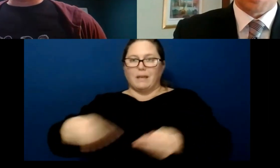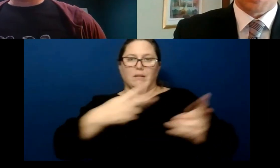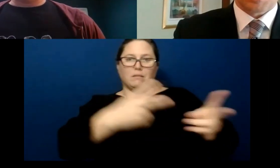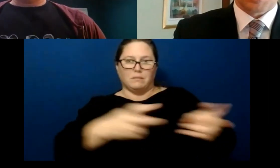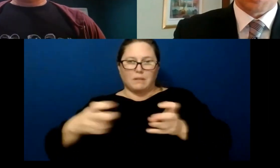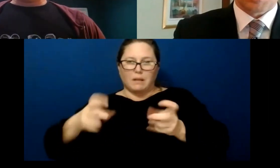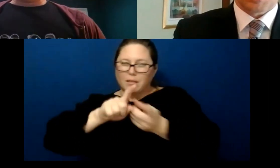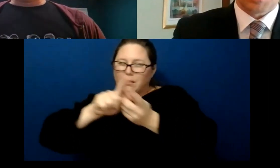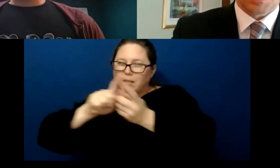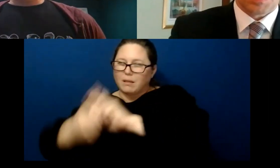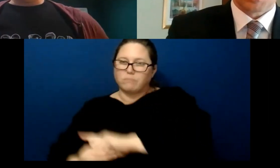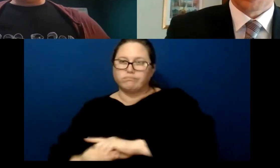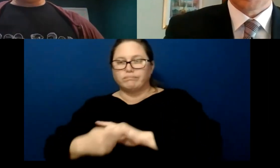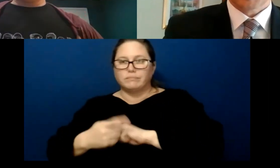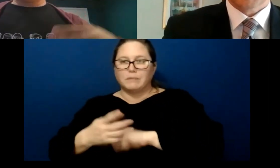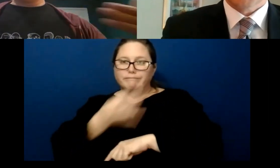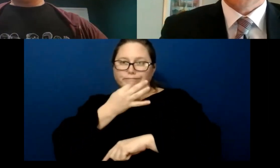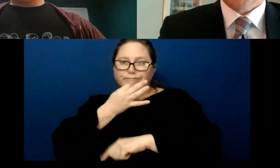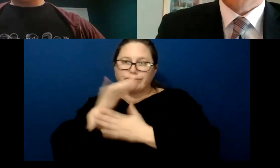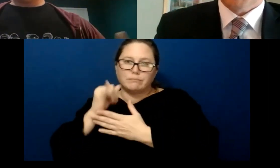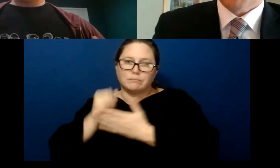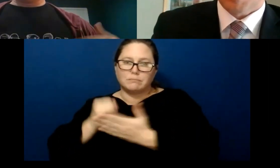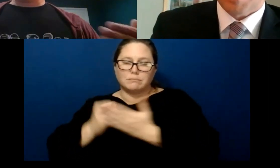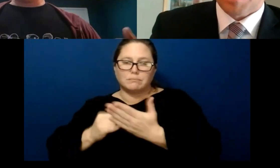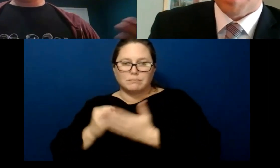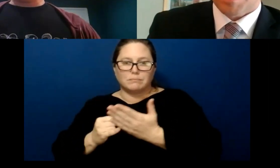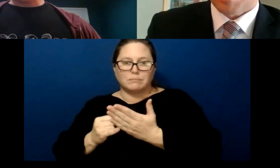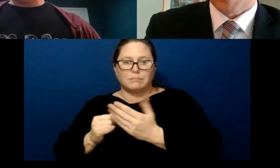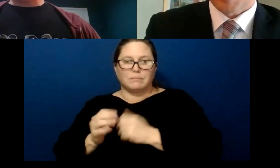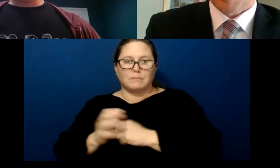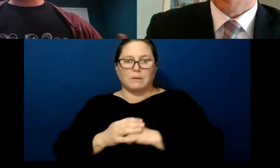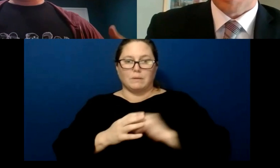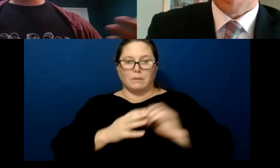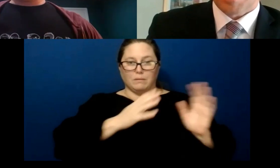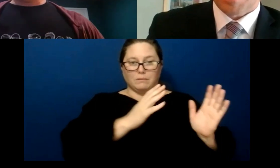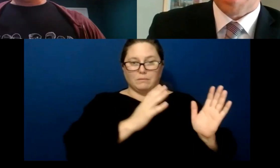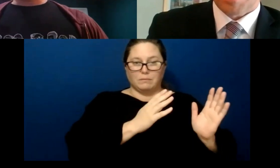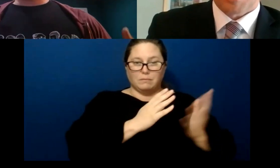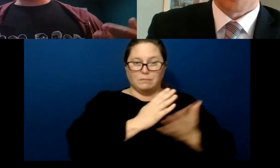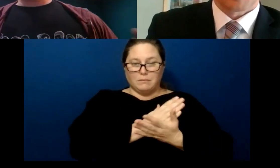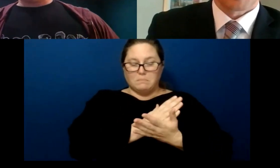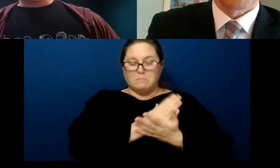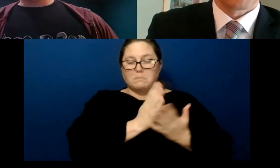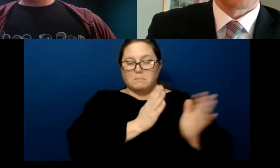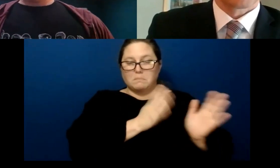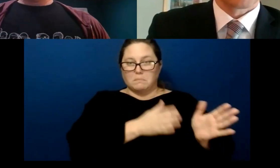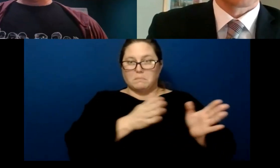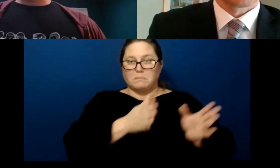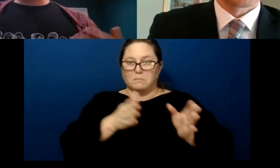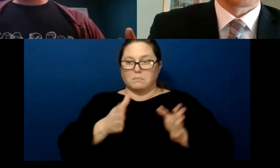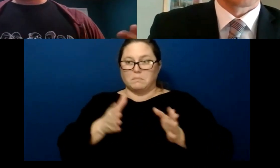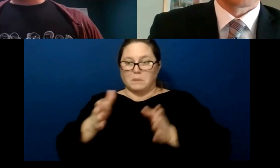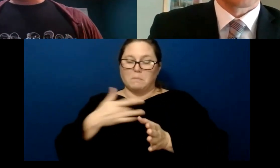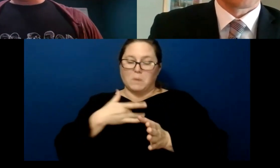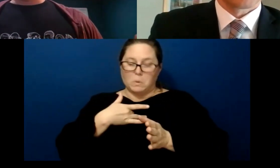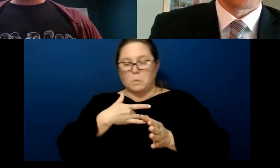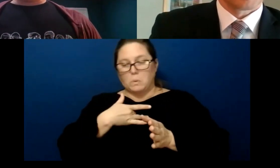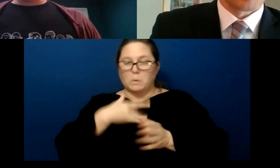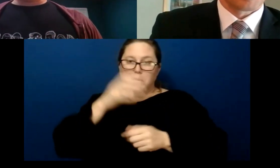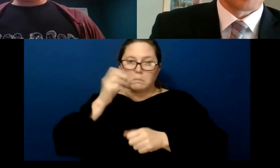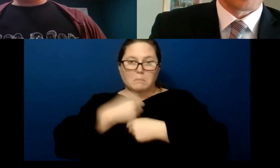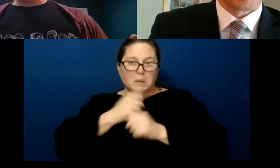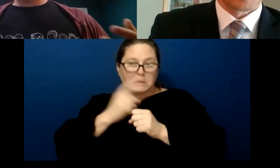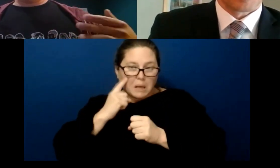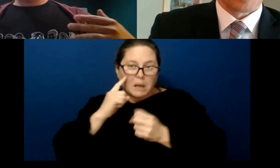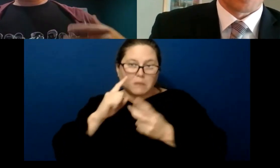game world. And then once we've gotten to the point where we think the game works and we think it makes sense, and that it's a fun,